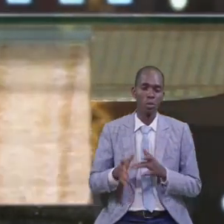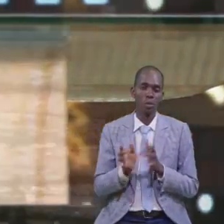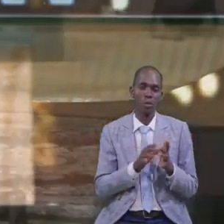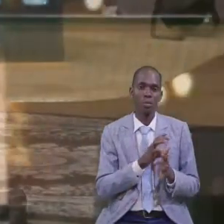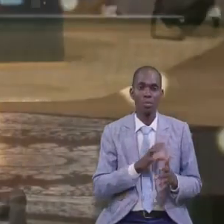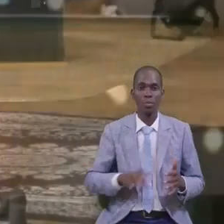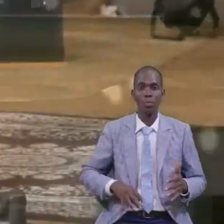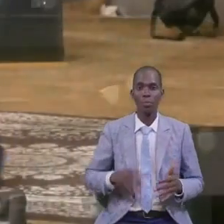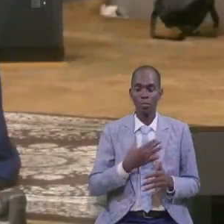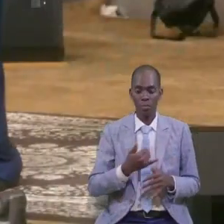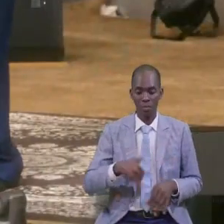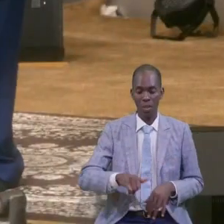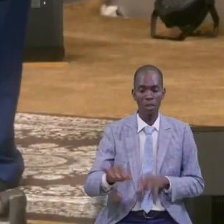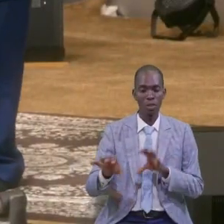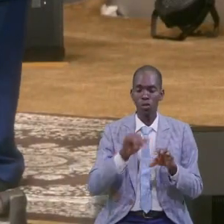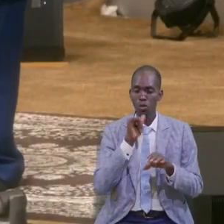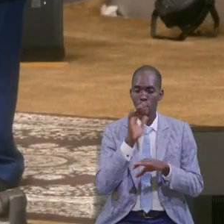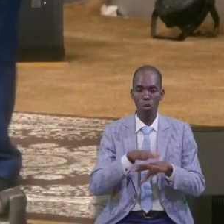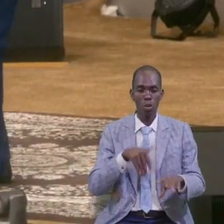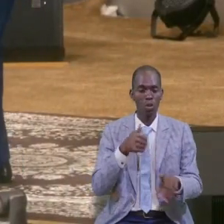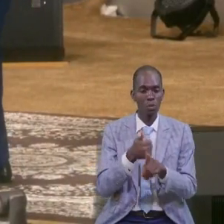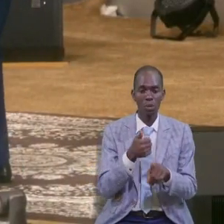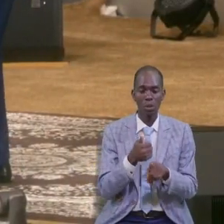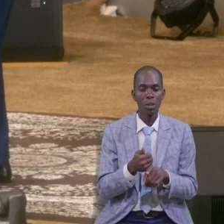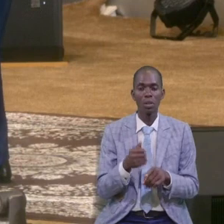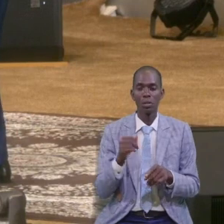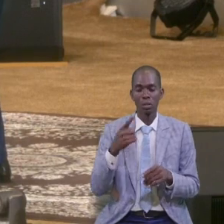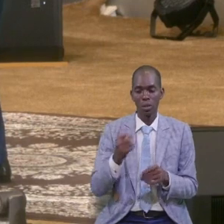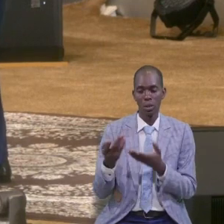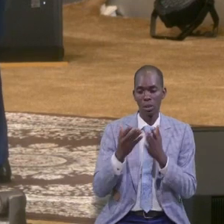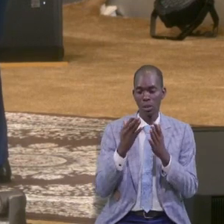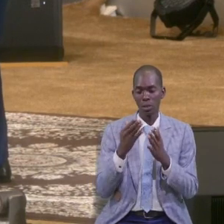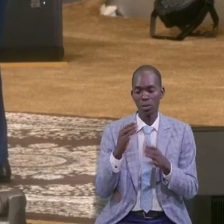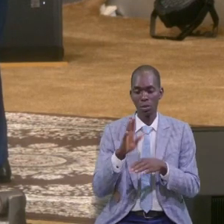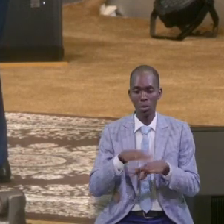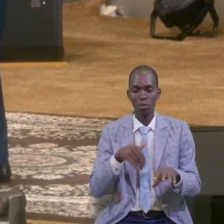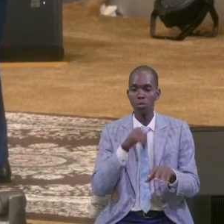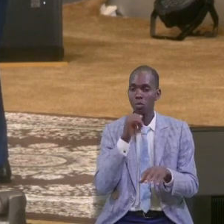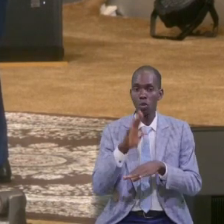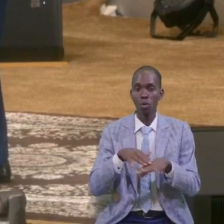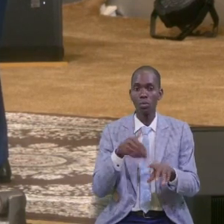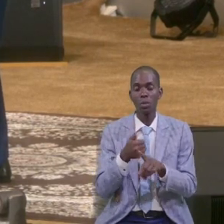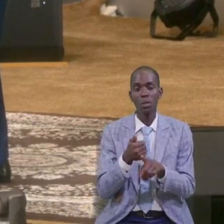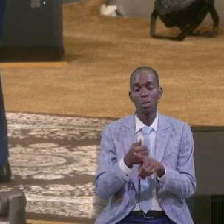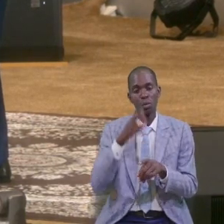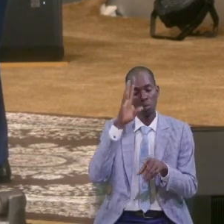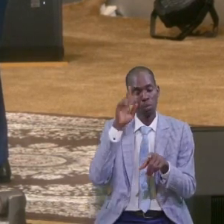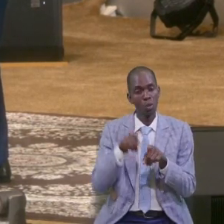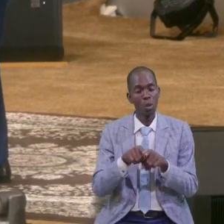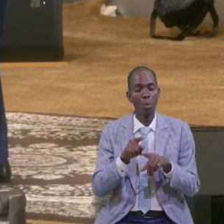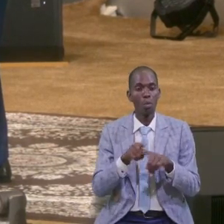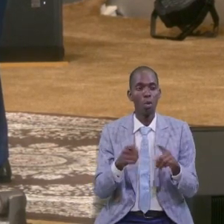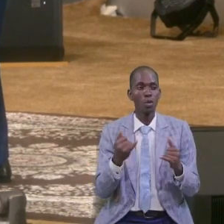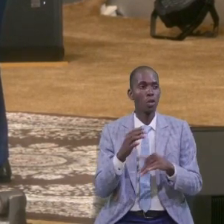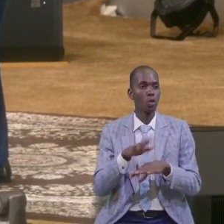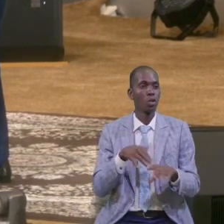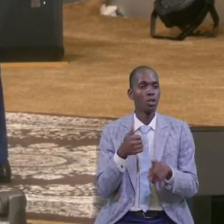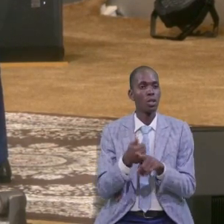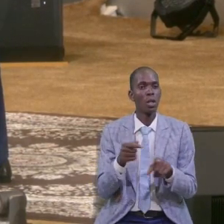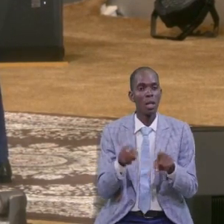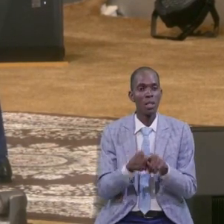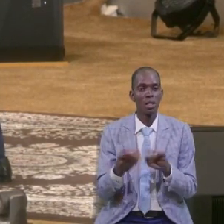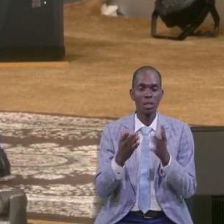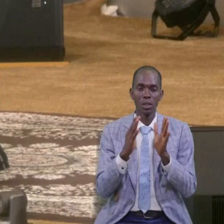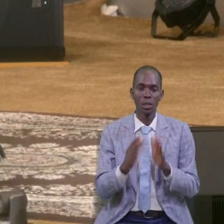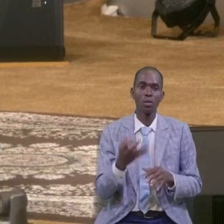he didn't call himself brother. He said James, a servant of God and of the Lord. What had happened is